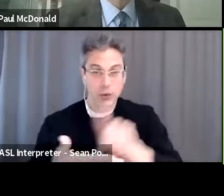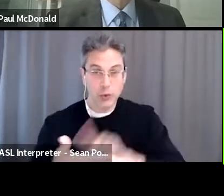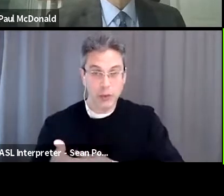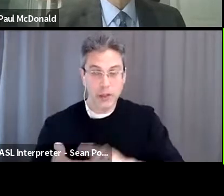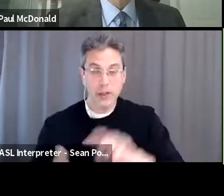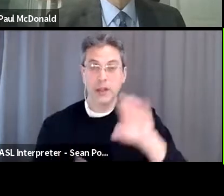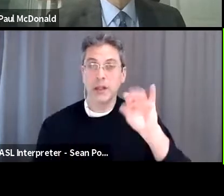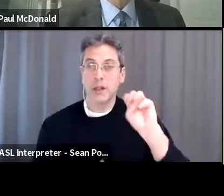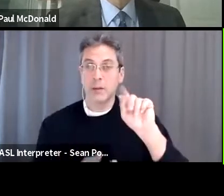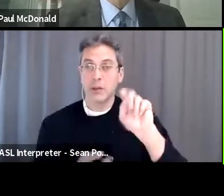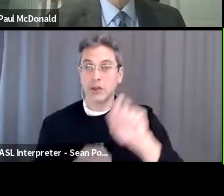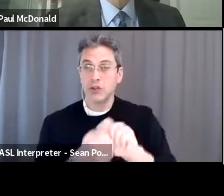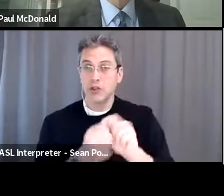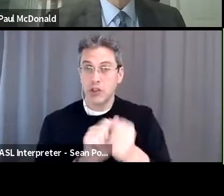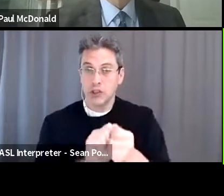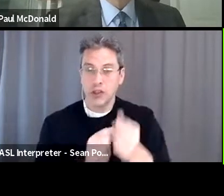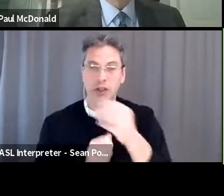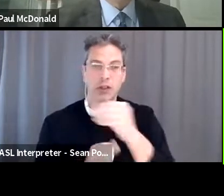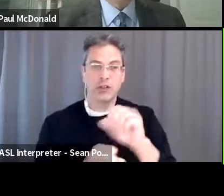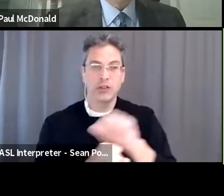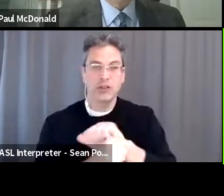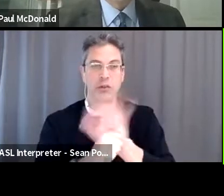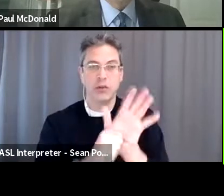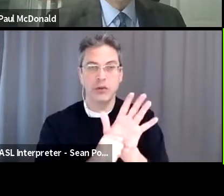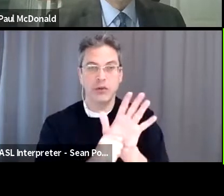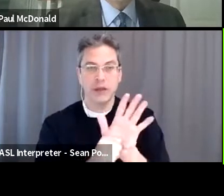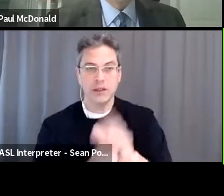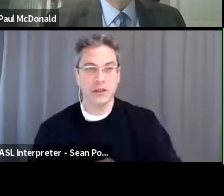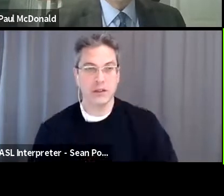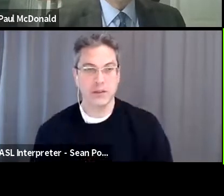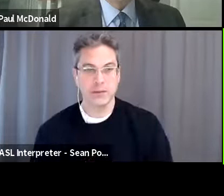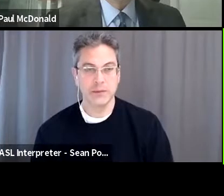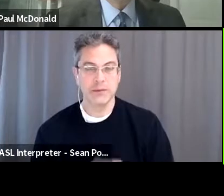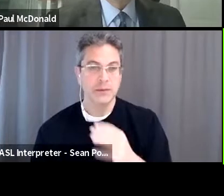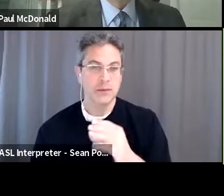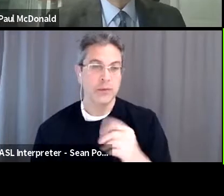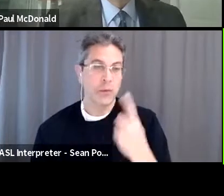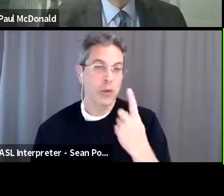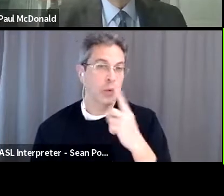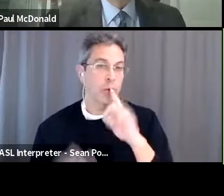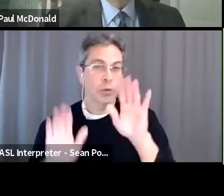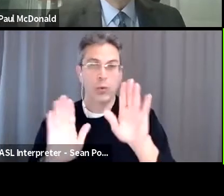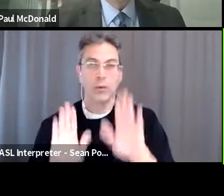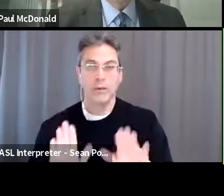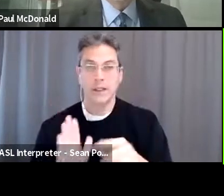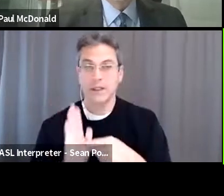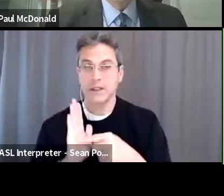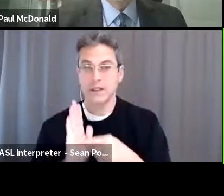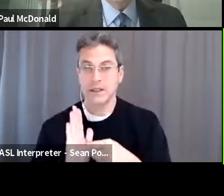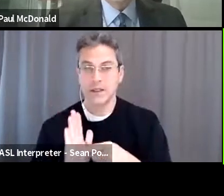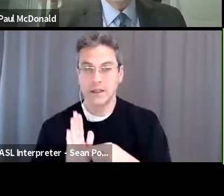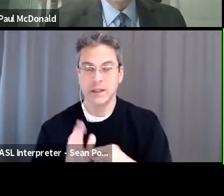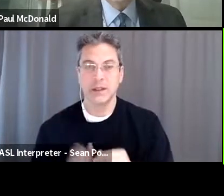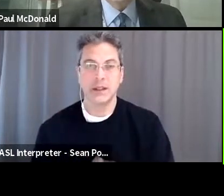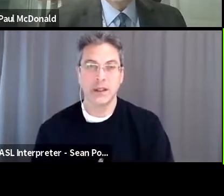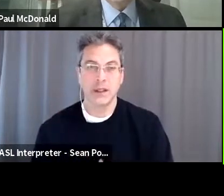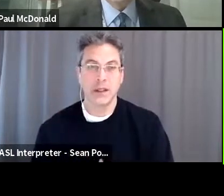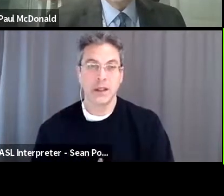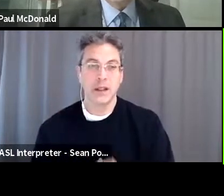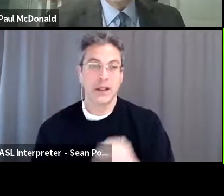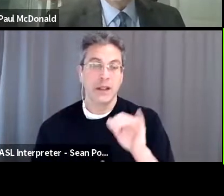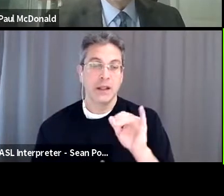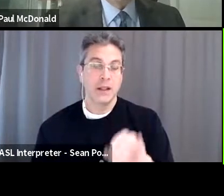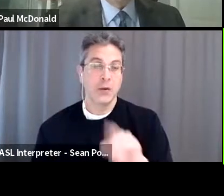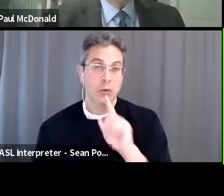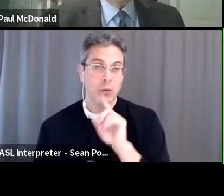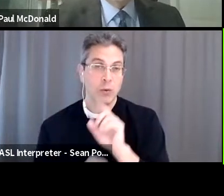COVID-19. One absolutely excellent example of the success that is possible through this kind